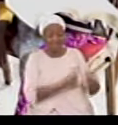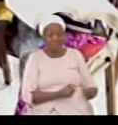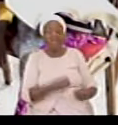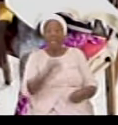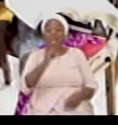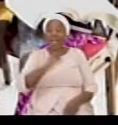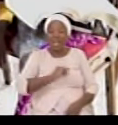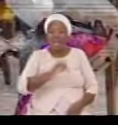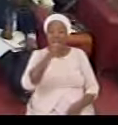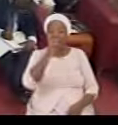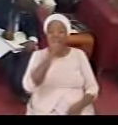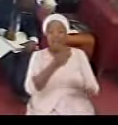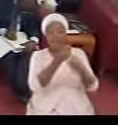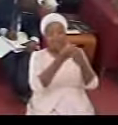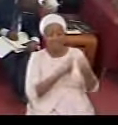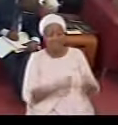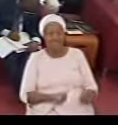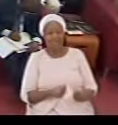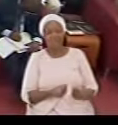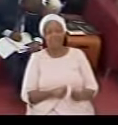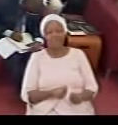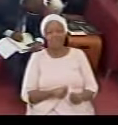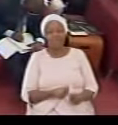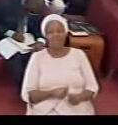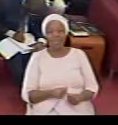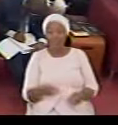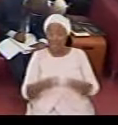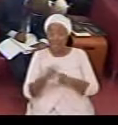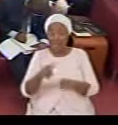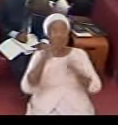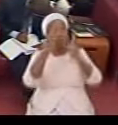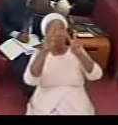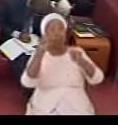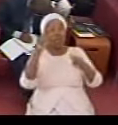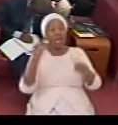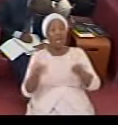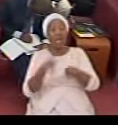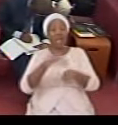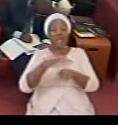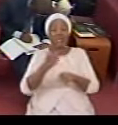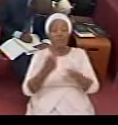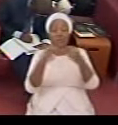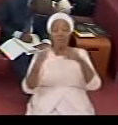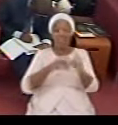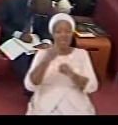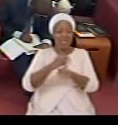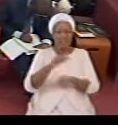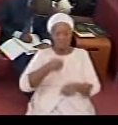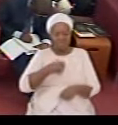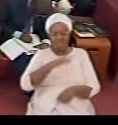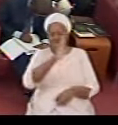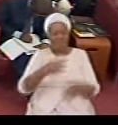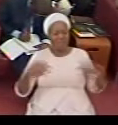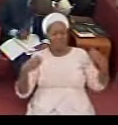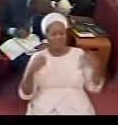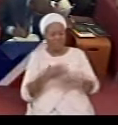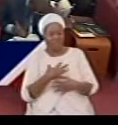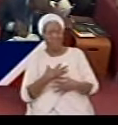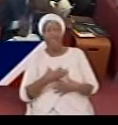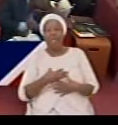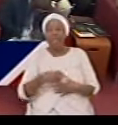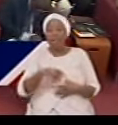am settled. As I look at the coming year, I'm not panicking, I am